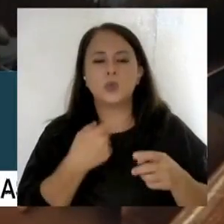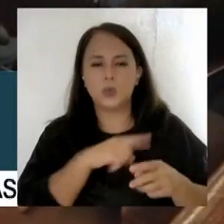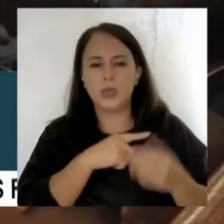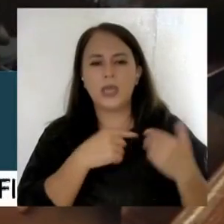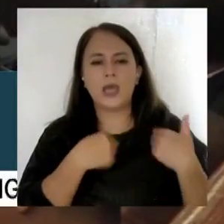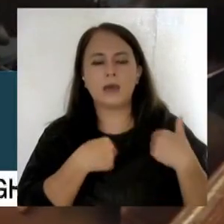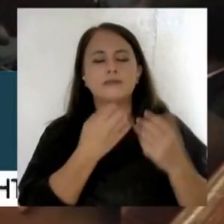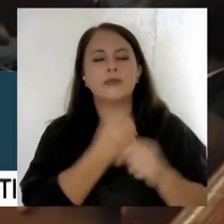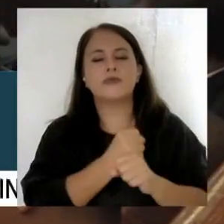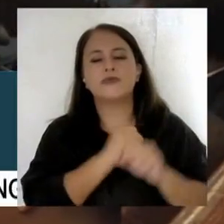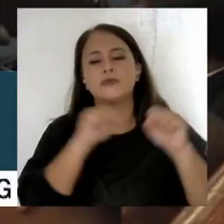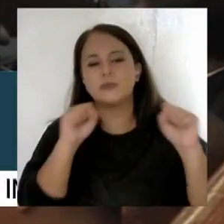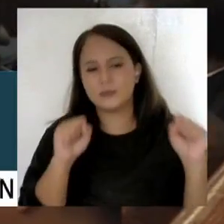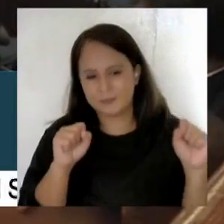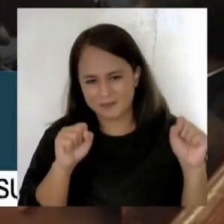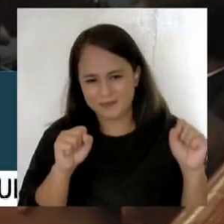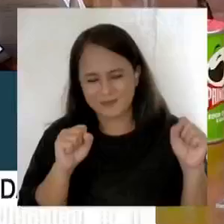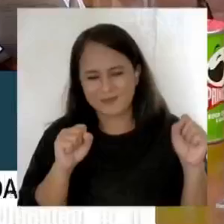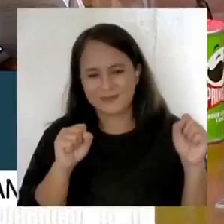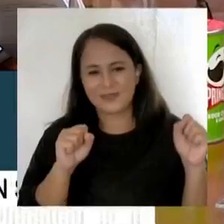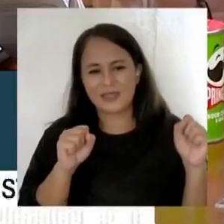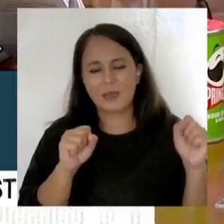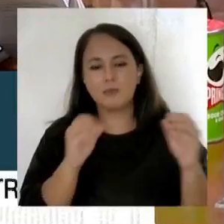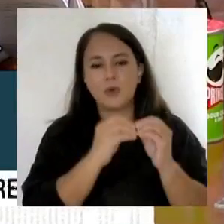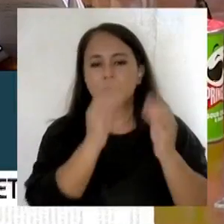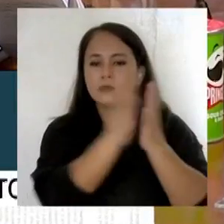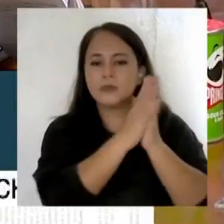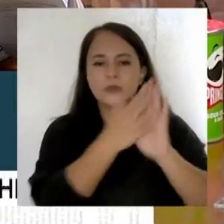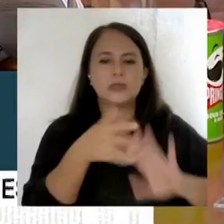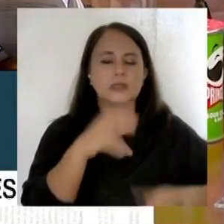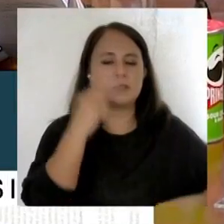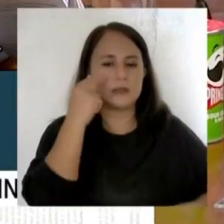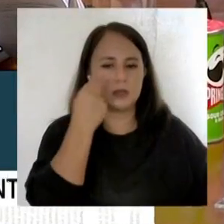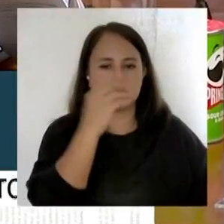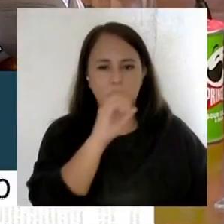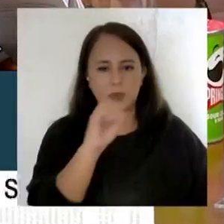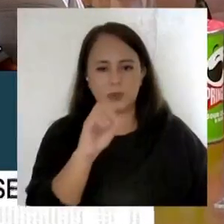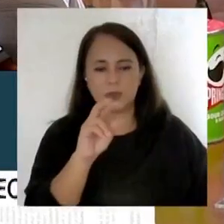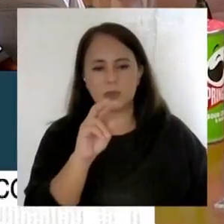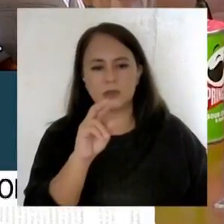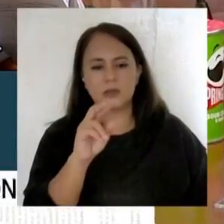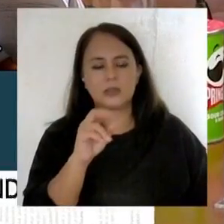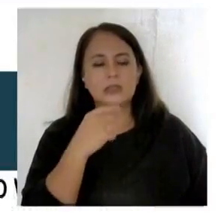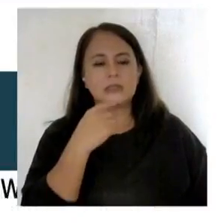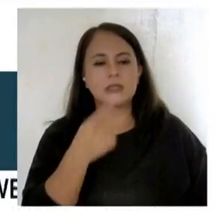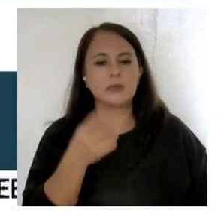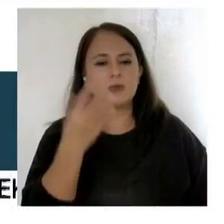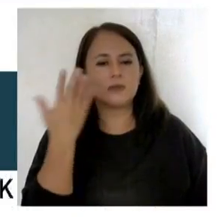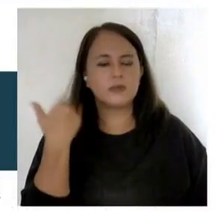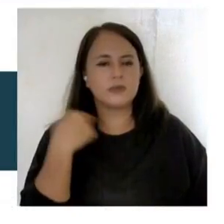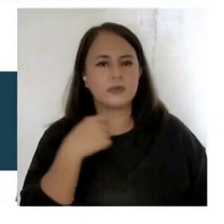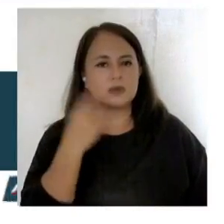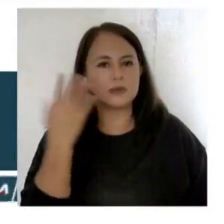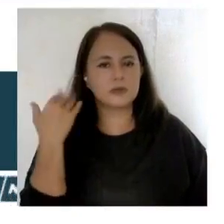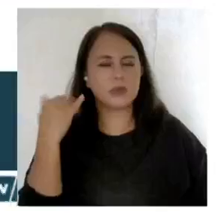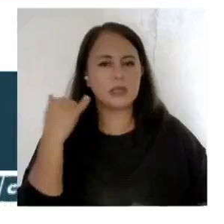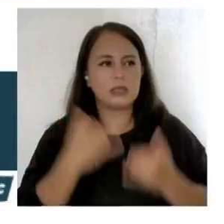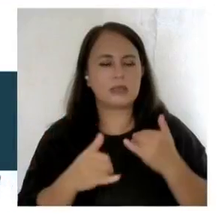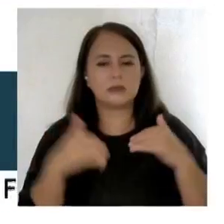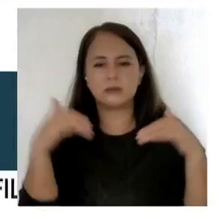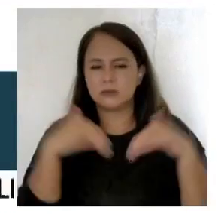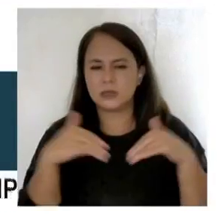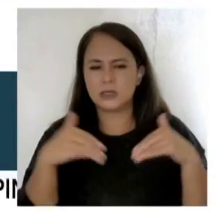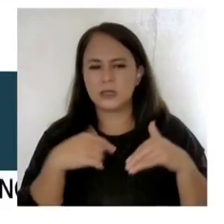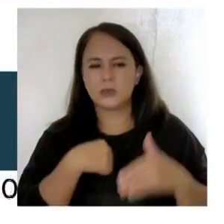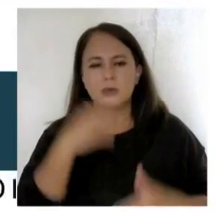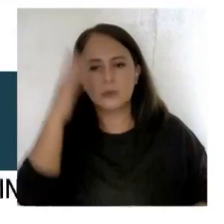freer and a more peaceful Negros Oriental. I remember you saying at one point during the last hearing that you were appealing to